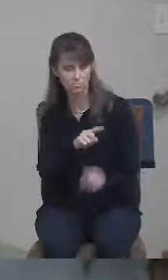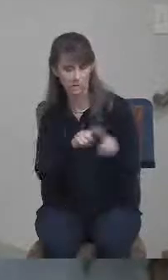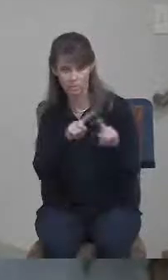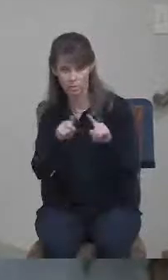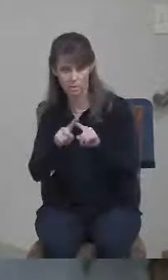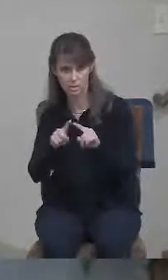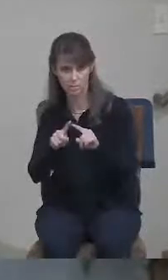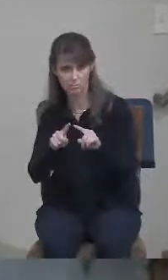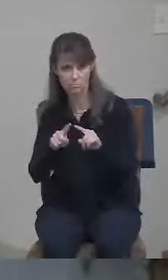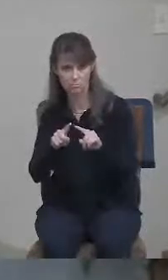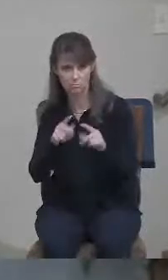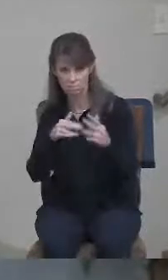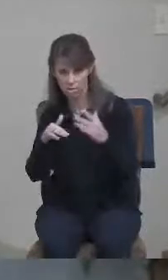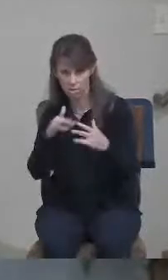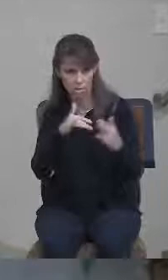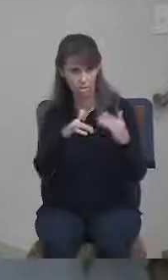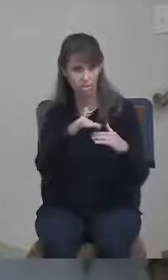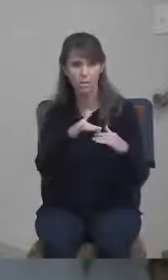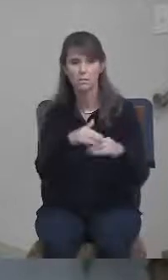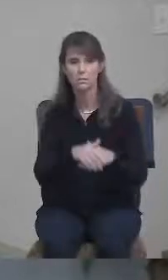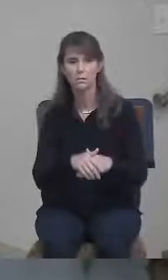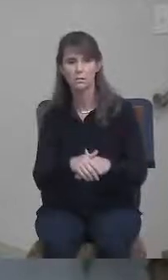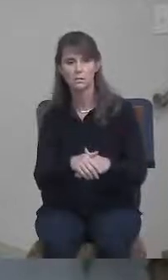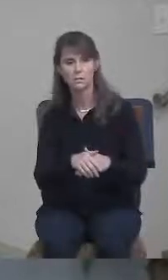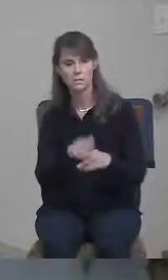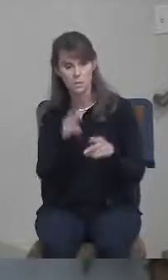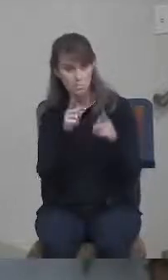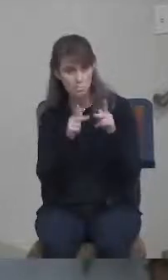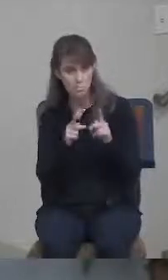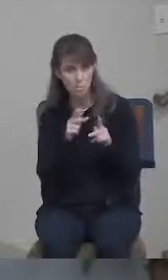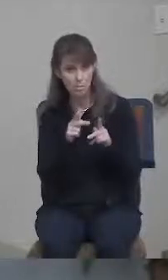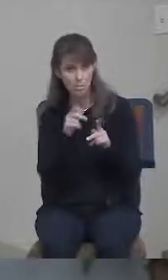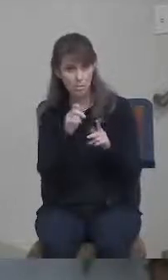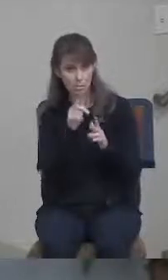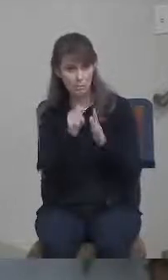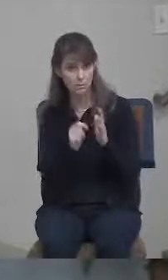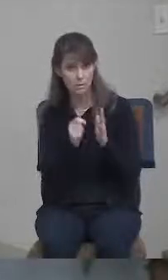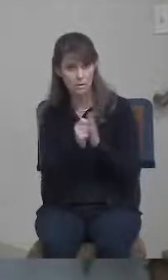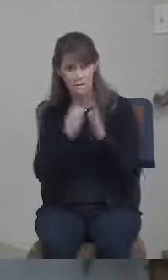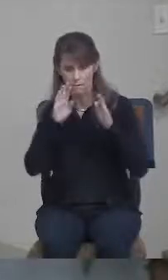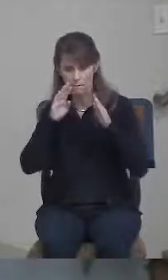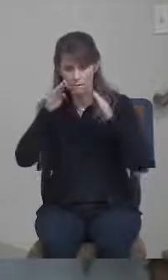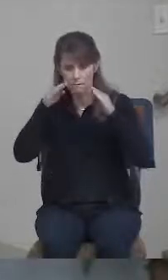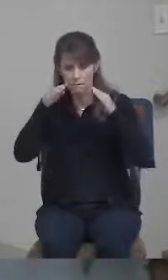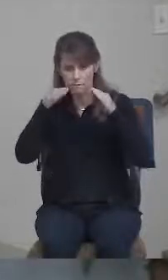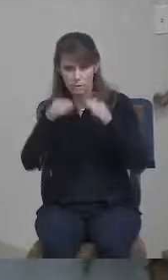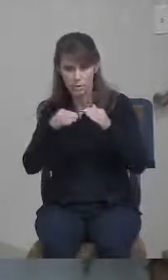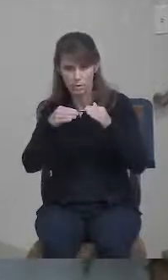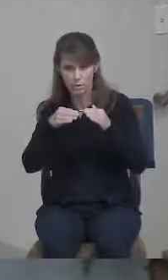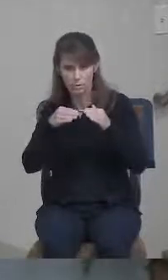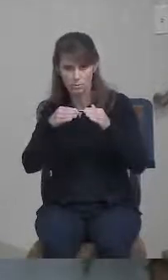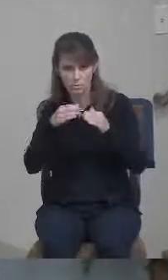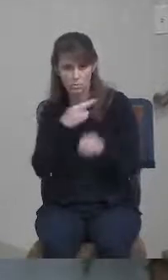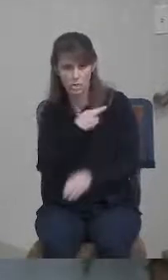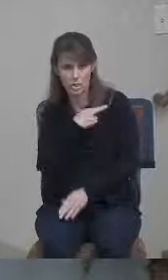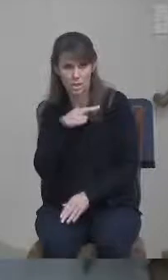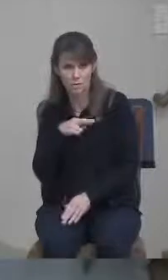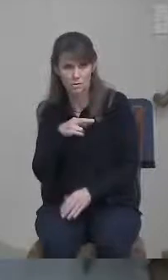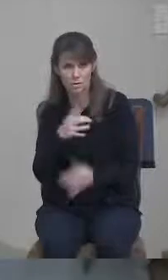And it was a time when people focused more on religion than